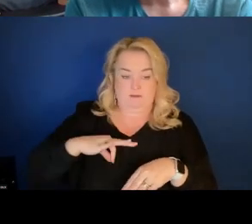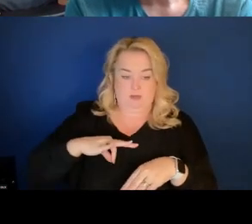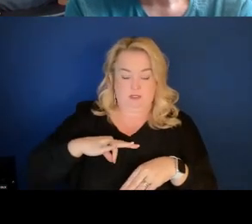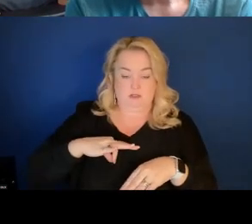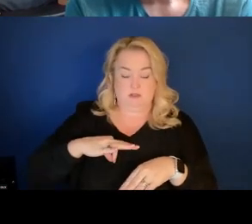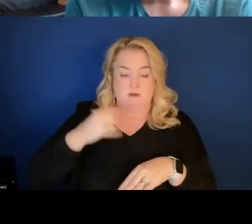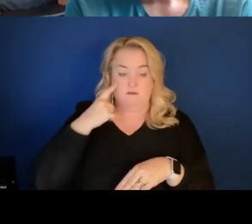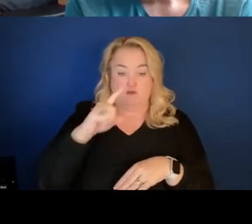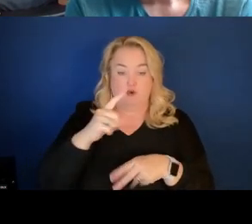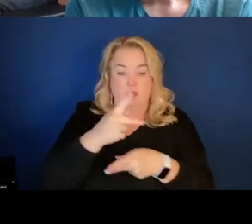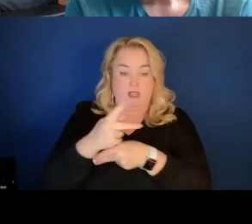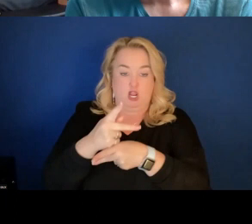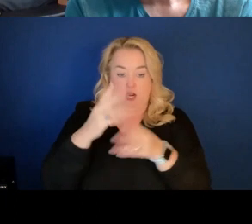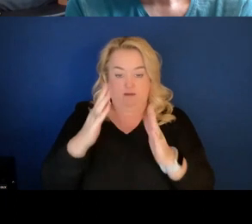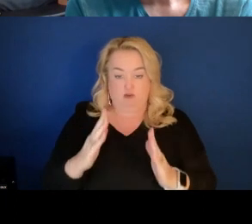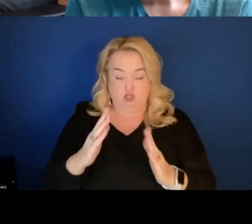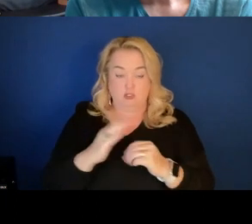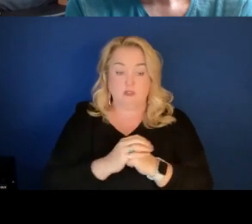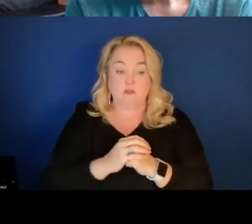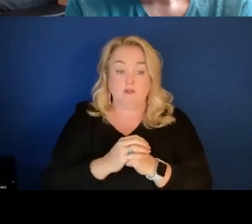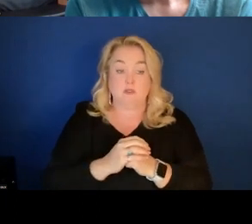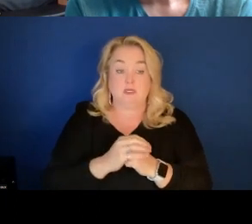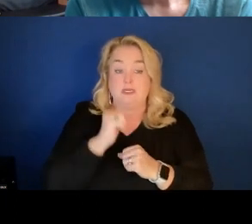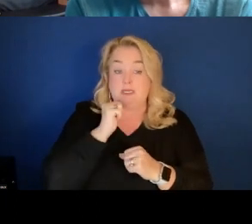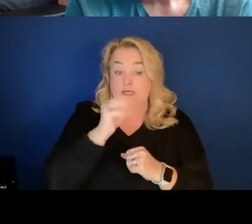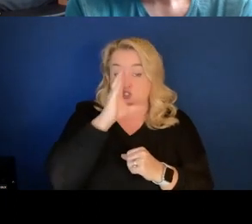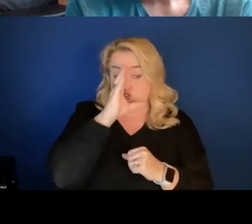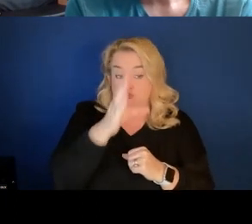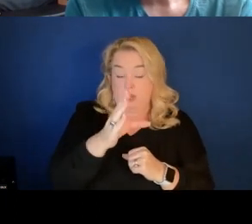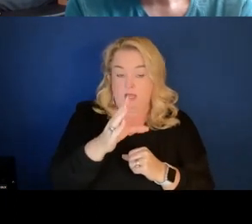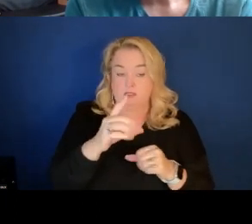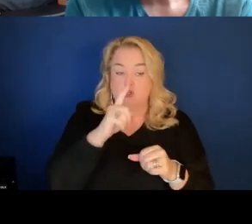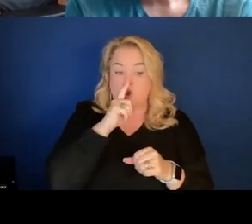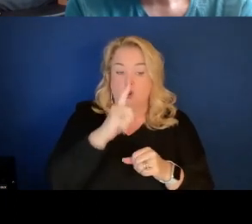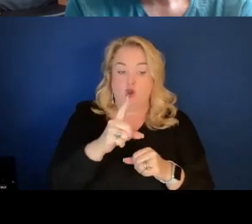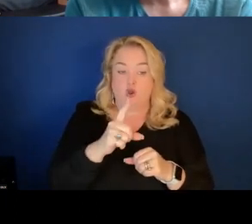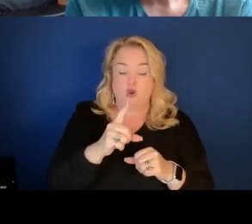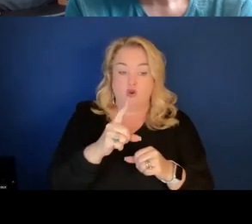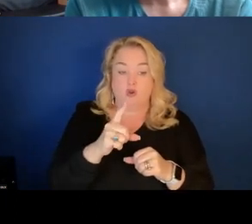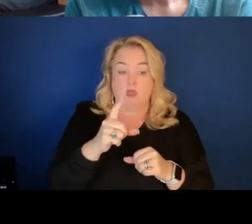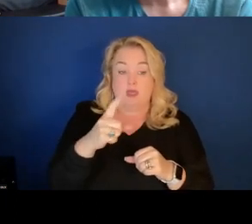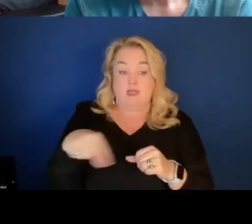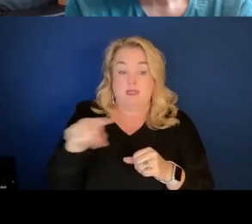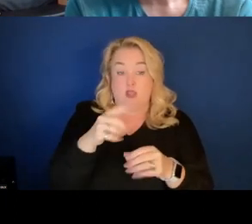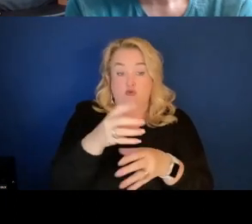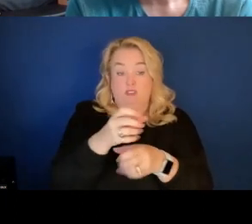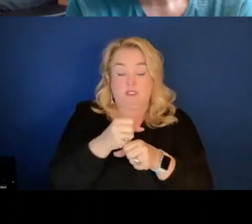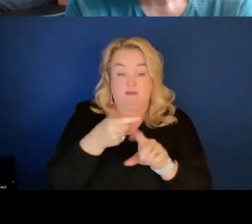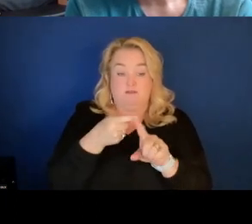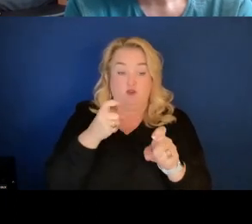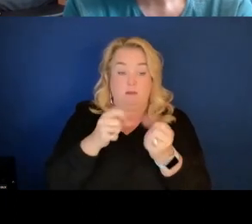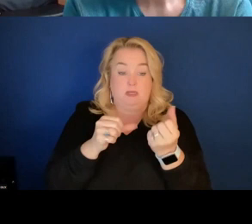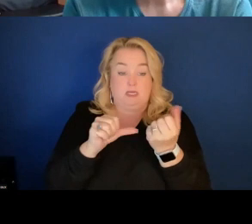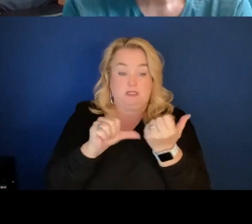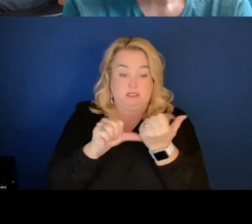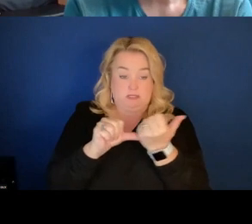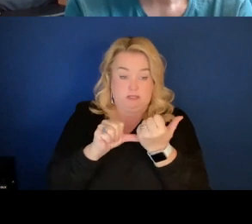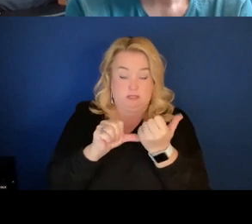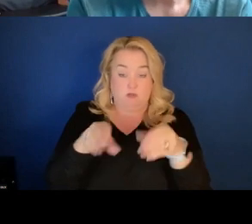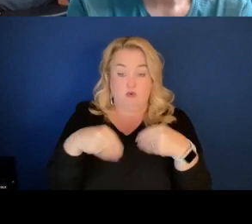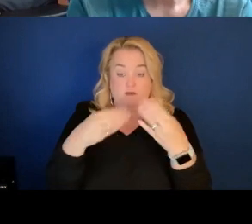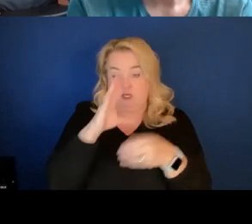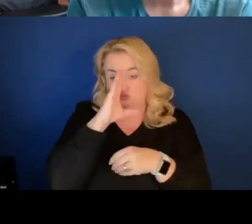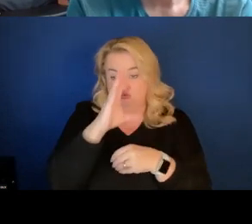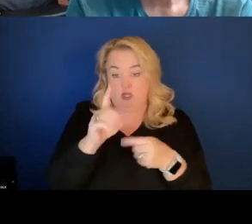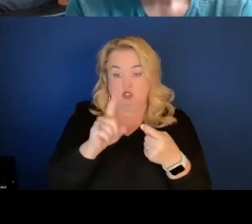caregivers receive. Again, those indirect benefits are those benefits the caregiver receives because of assistance that is provided directly to